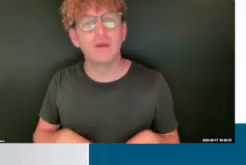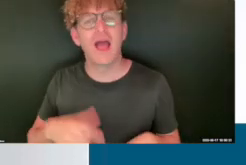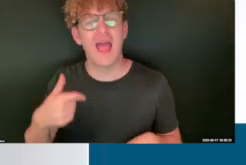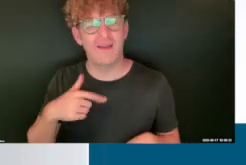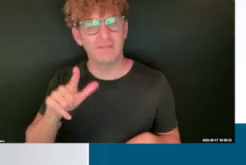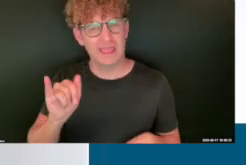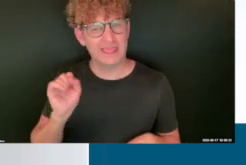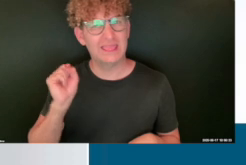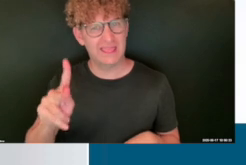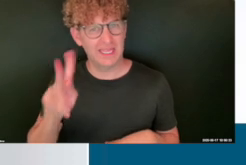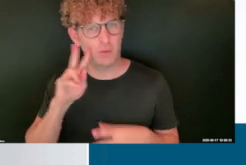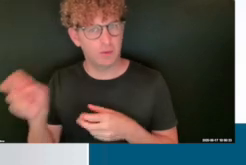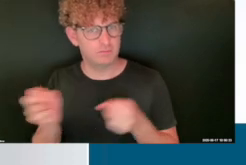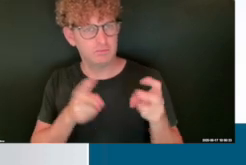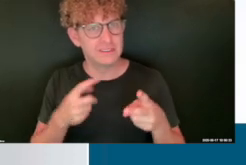box,